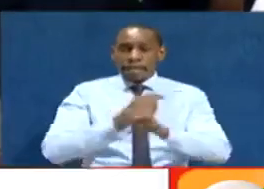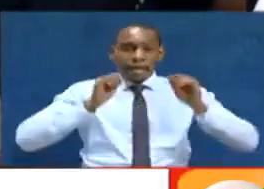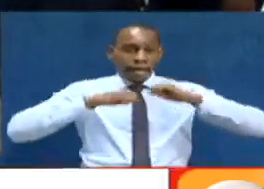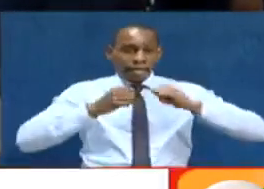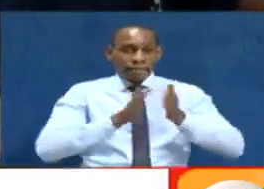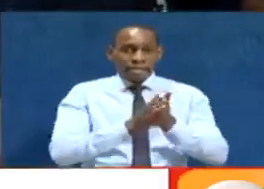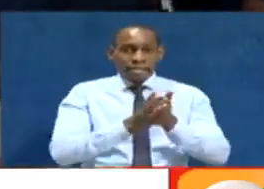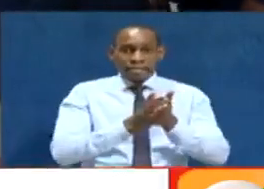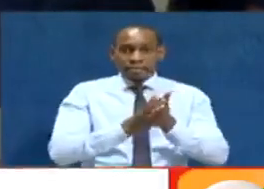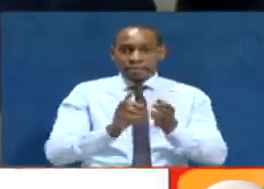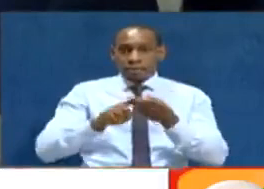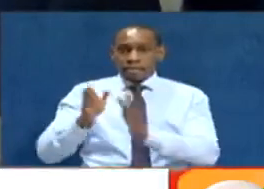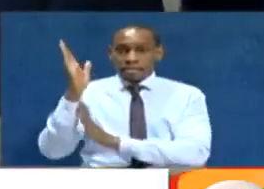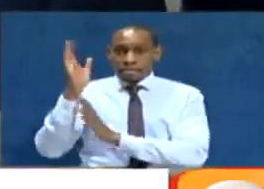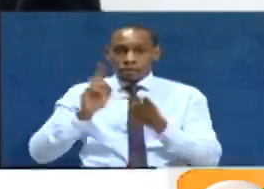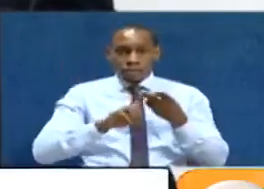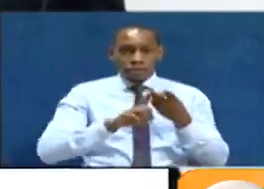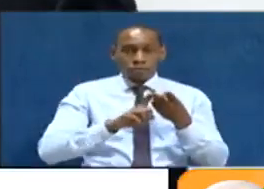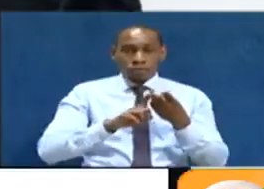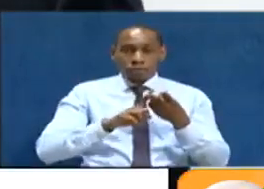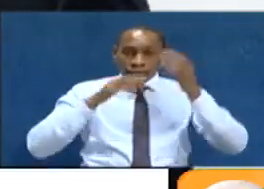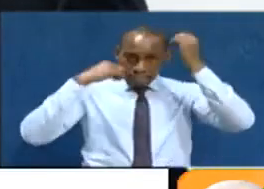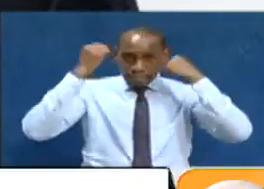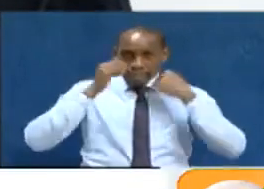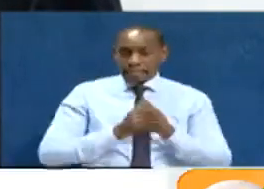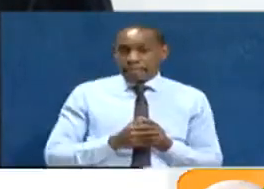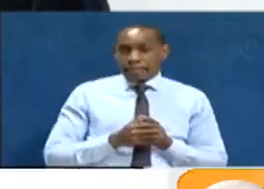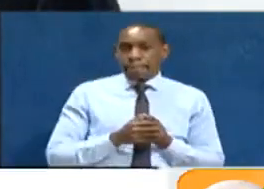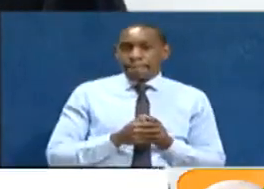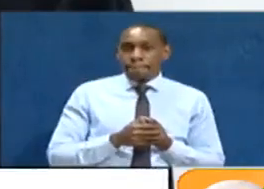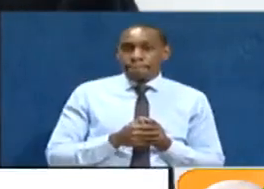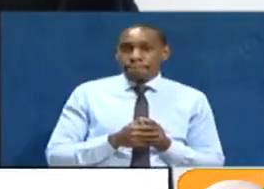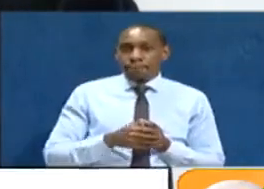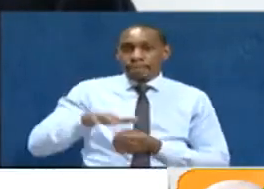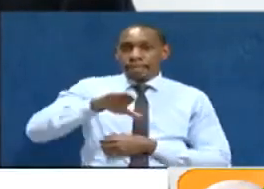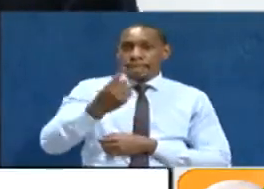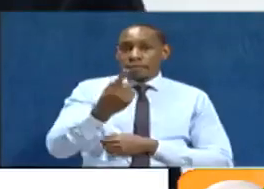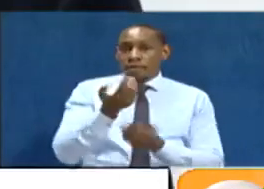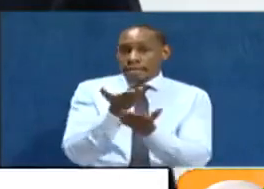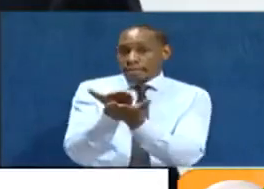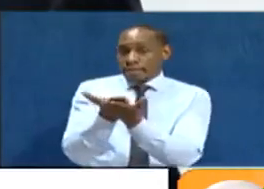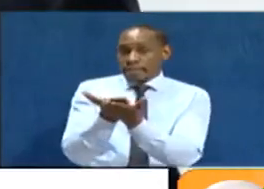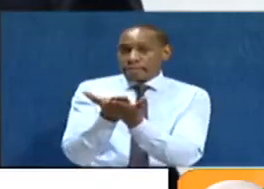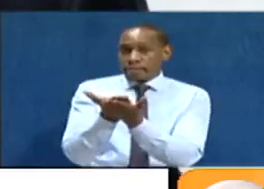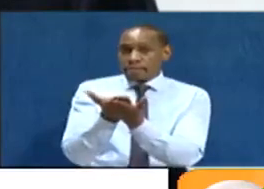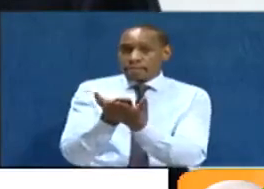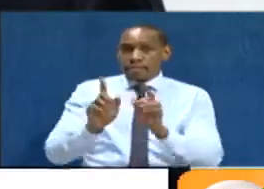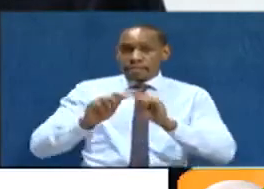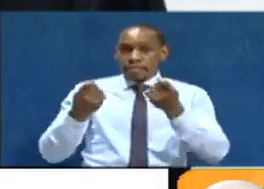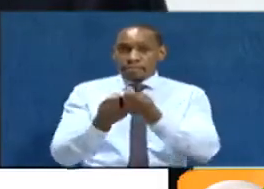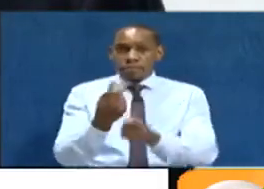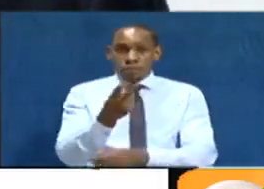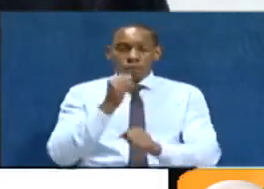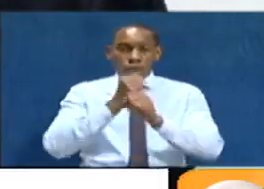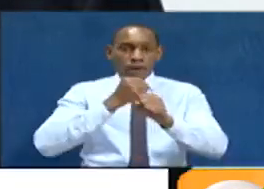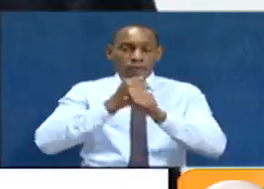agreements on security and defense. One area where I would request our two teams to